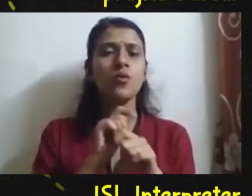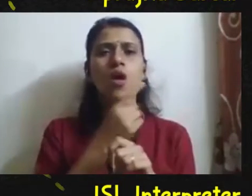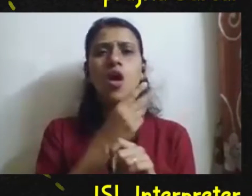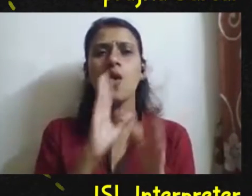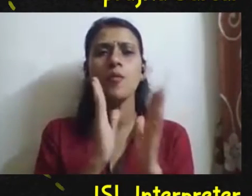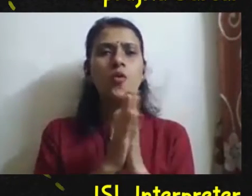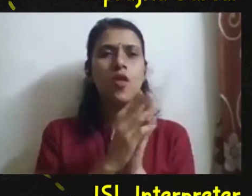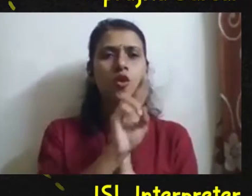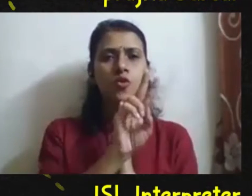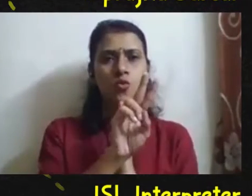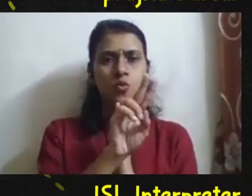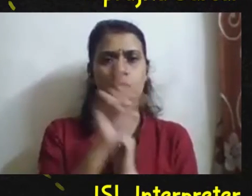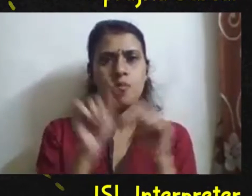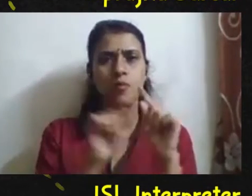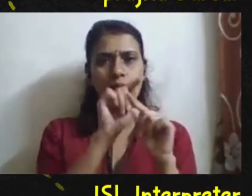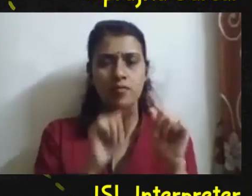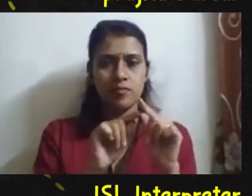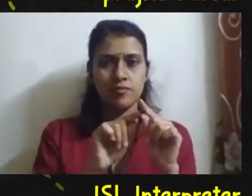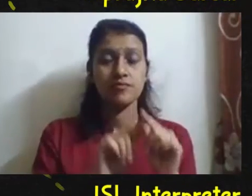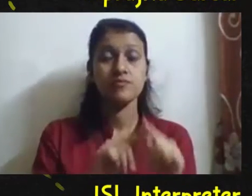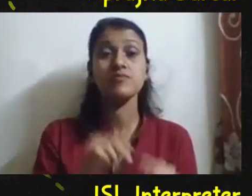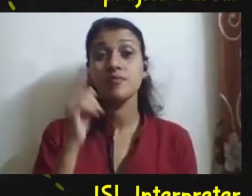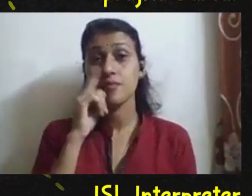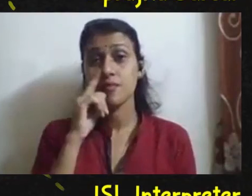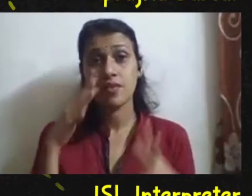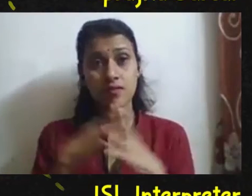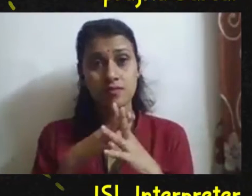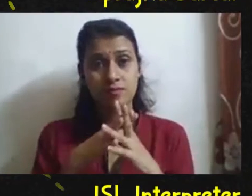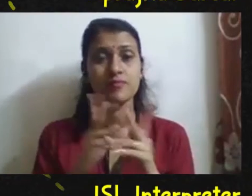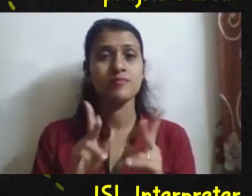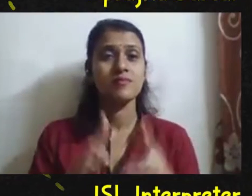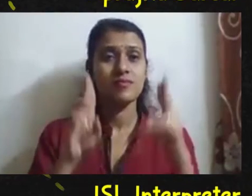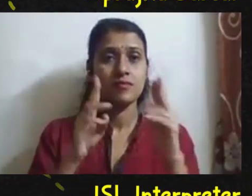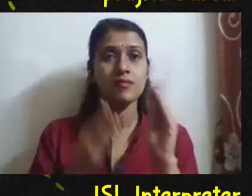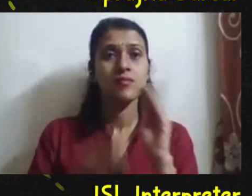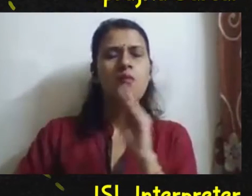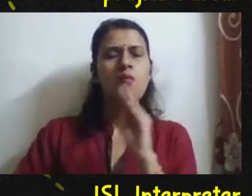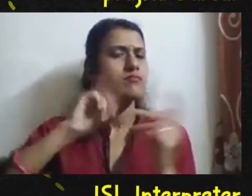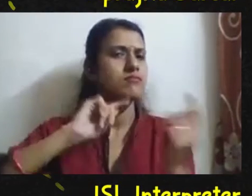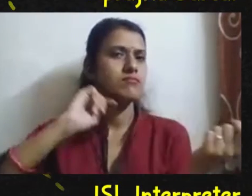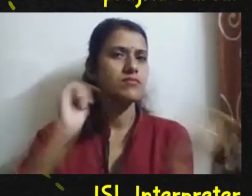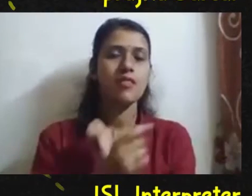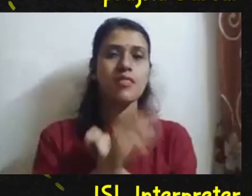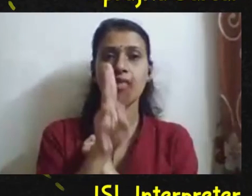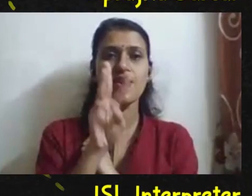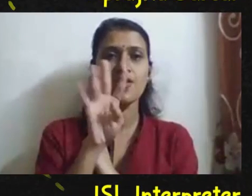In 2015, it's 0.3%. Female sterilization has increased drastically, 34%